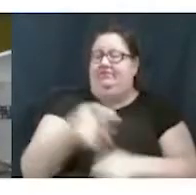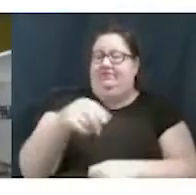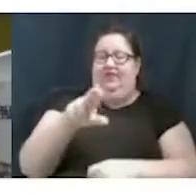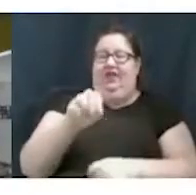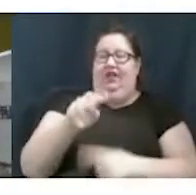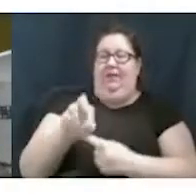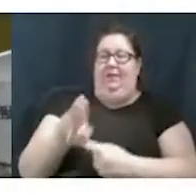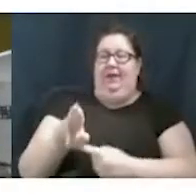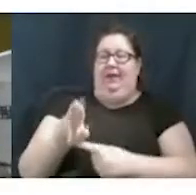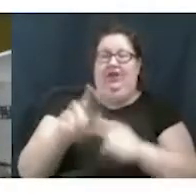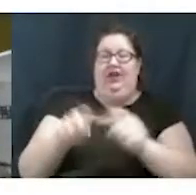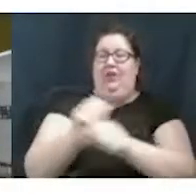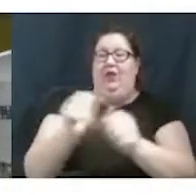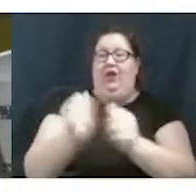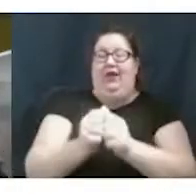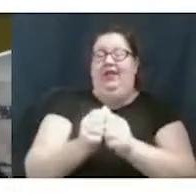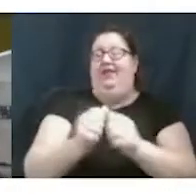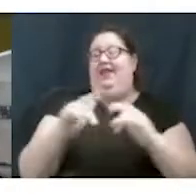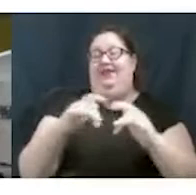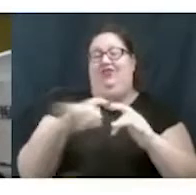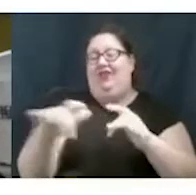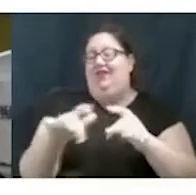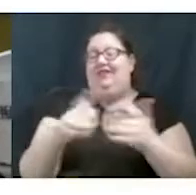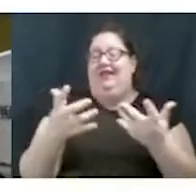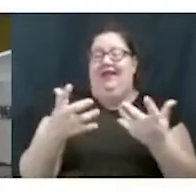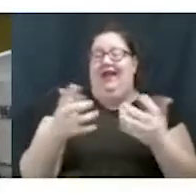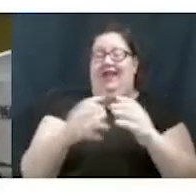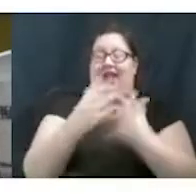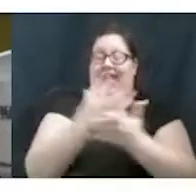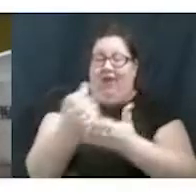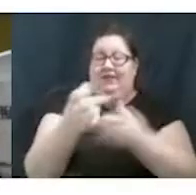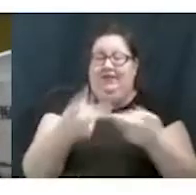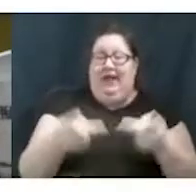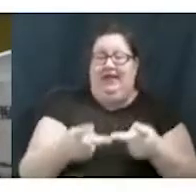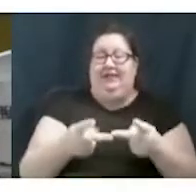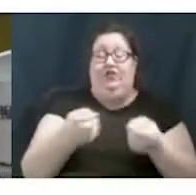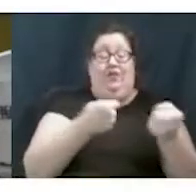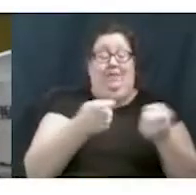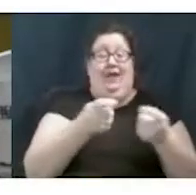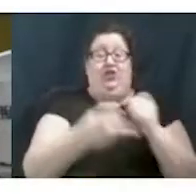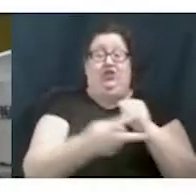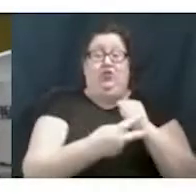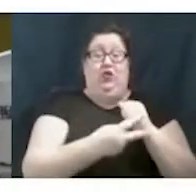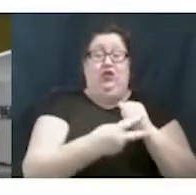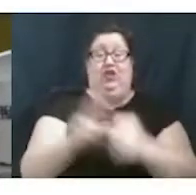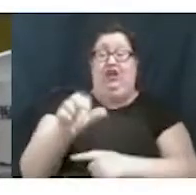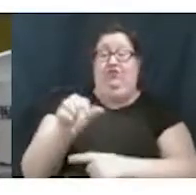the scratch disks, and it's out of space. And so managing storage and RAM for me were the two bigger